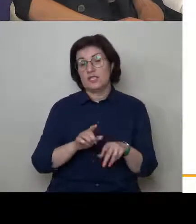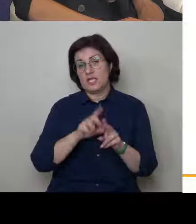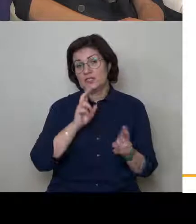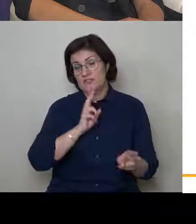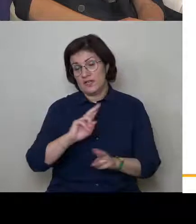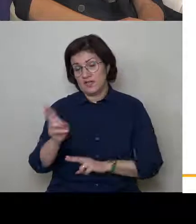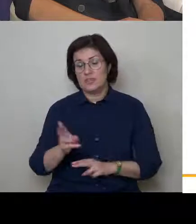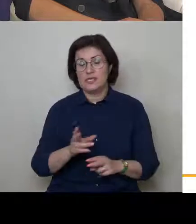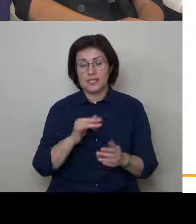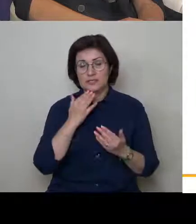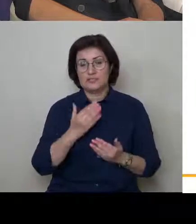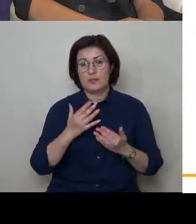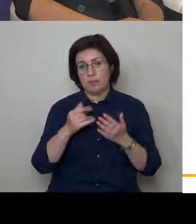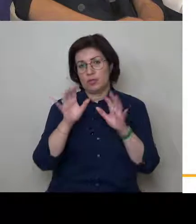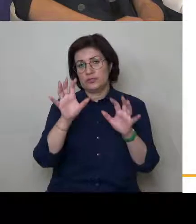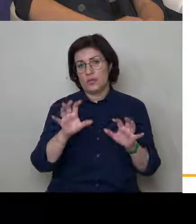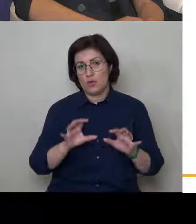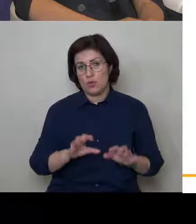And if